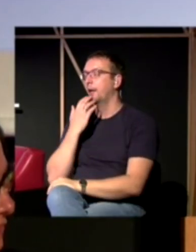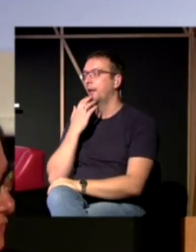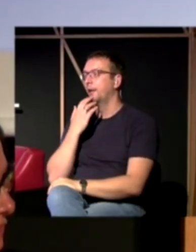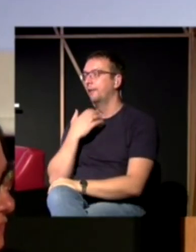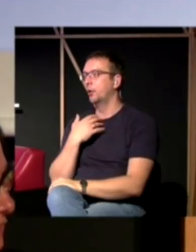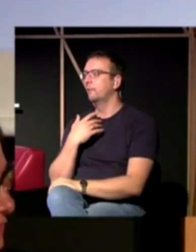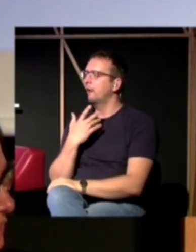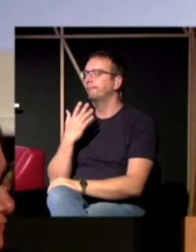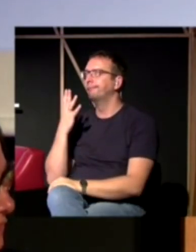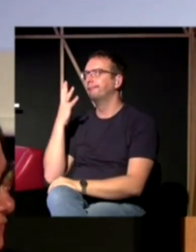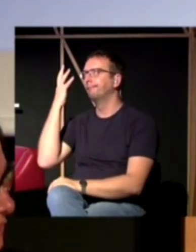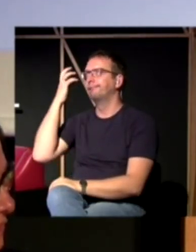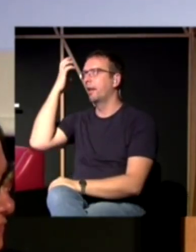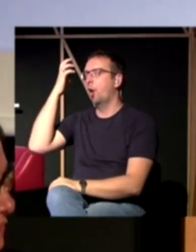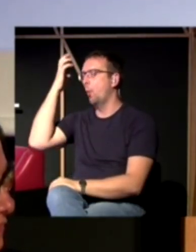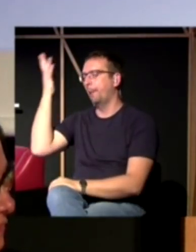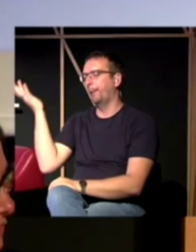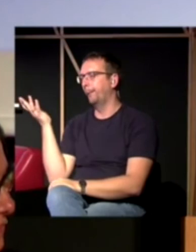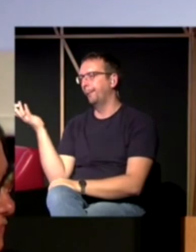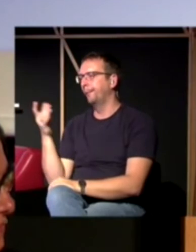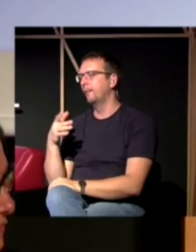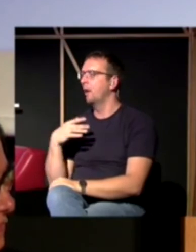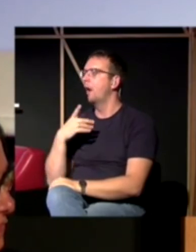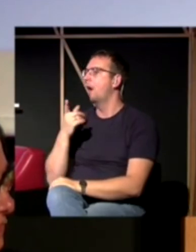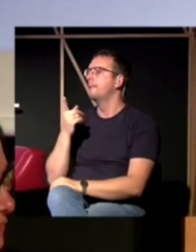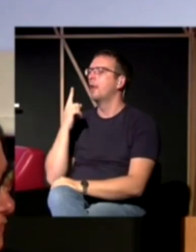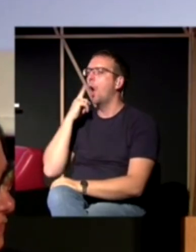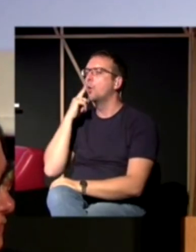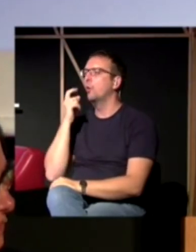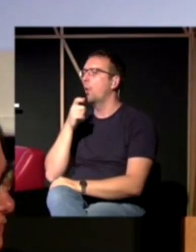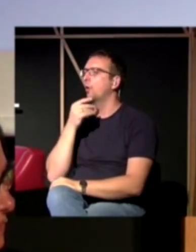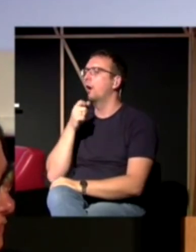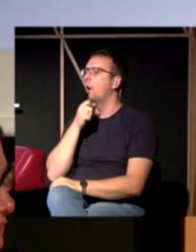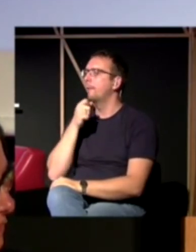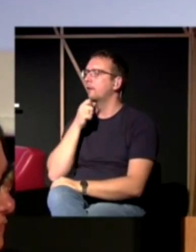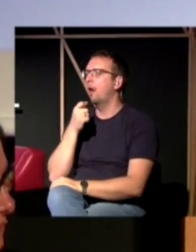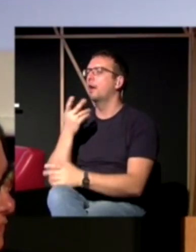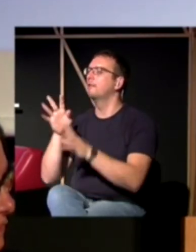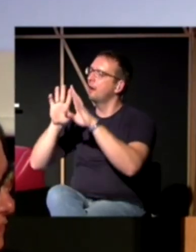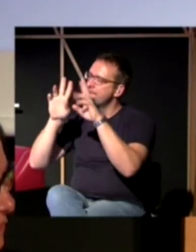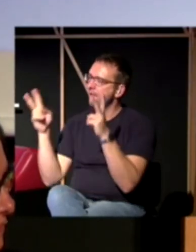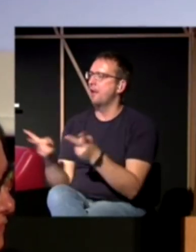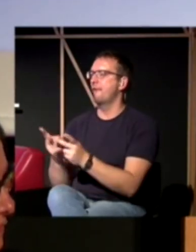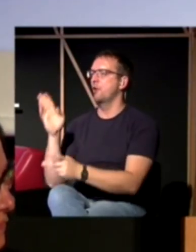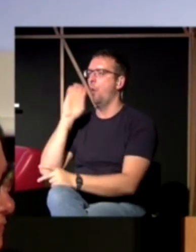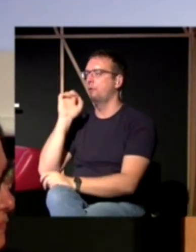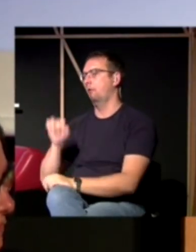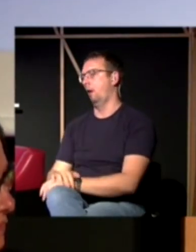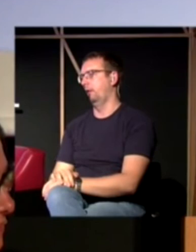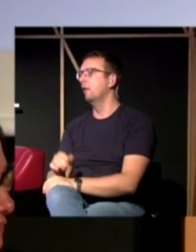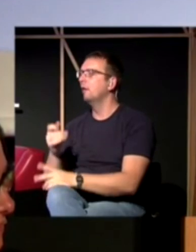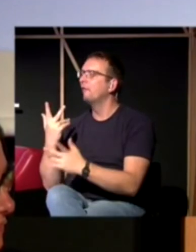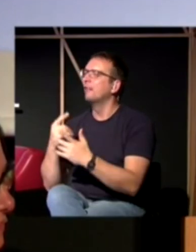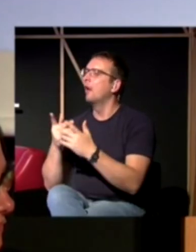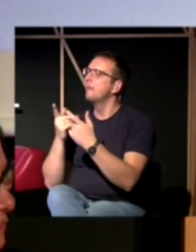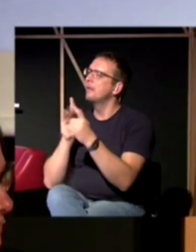say that on radio that can be useful, that can be maybe better. And just to bring it to another level, and I